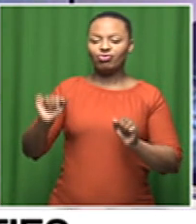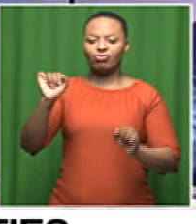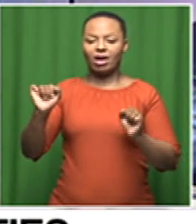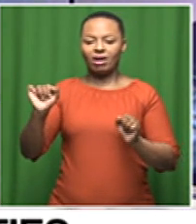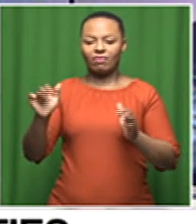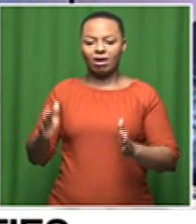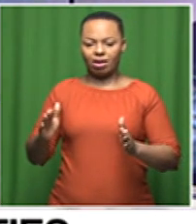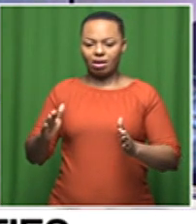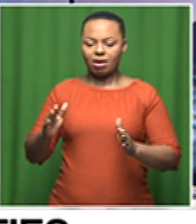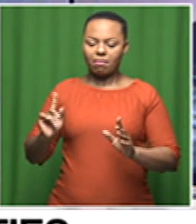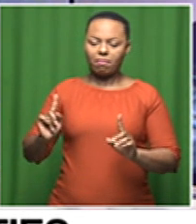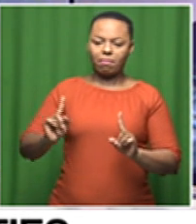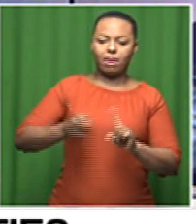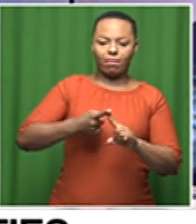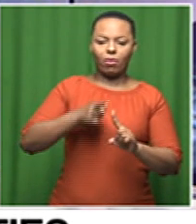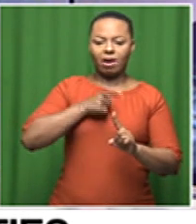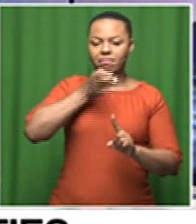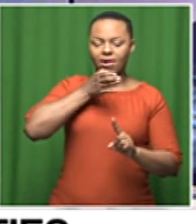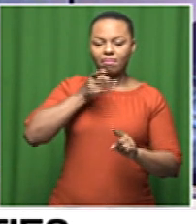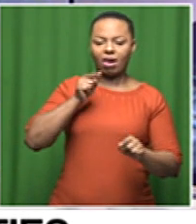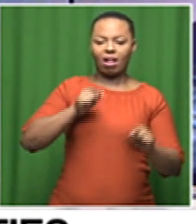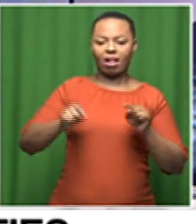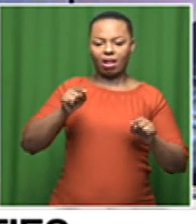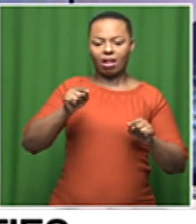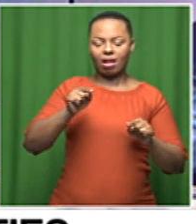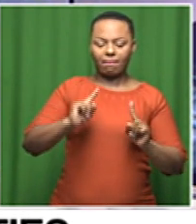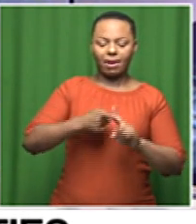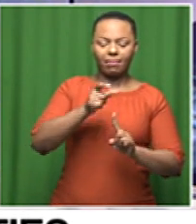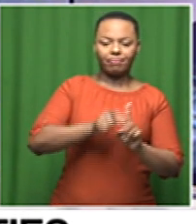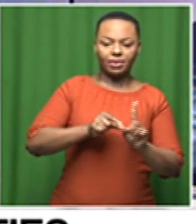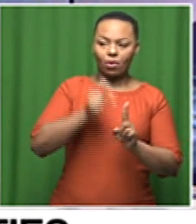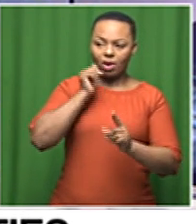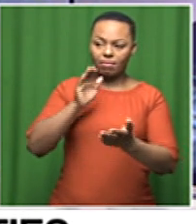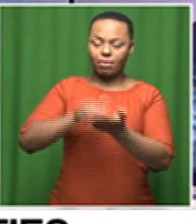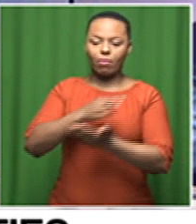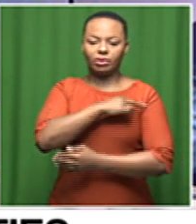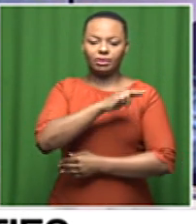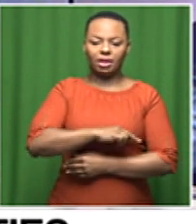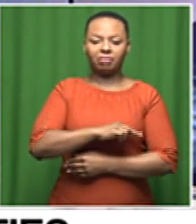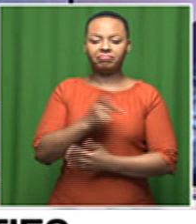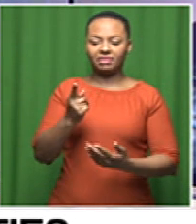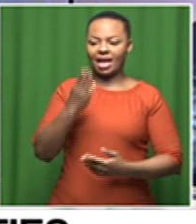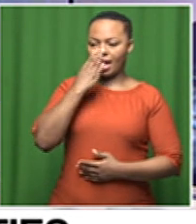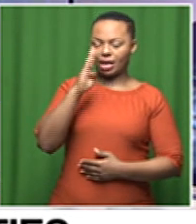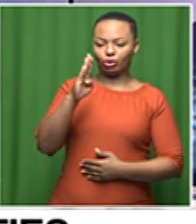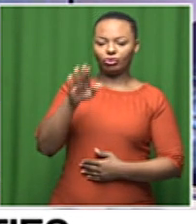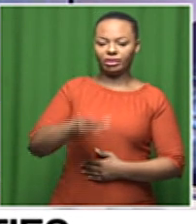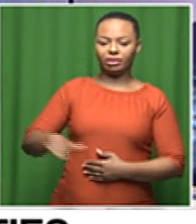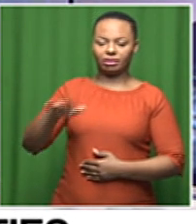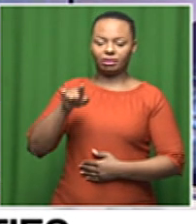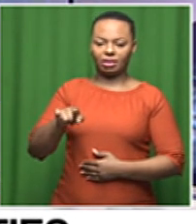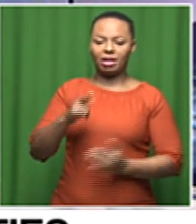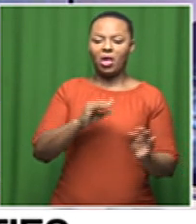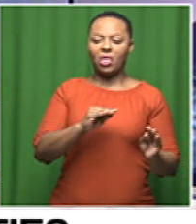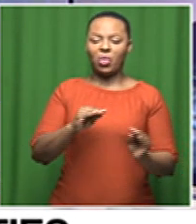in Soweto, and upon arrival, she was greeted by impolite staff members who thus resulted in a delay, of course, for her to get help that she